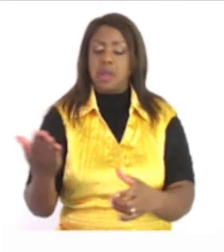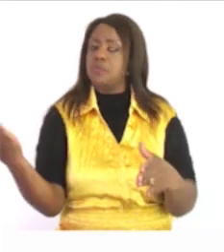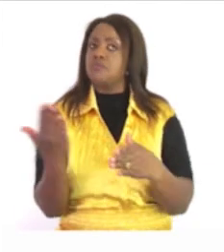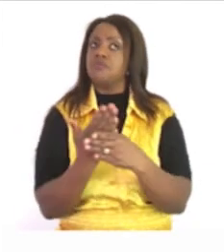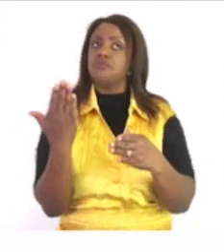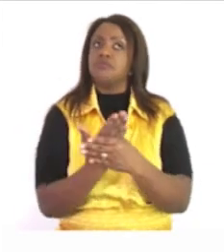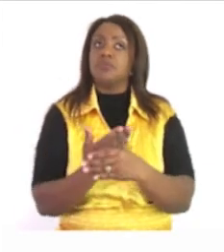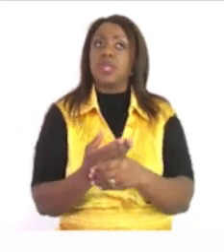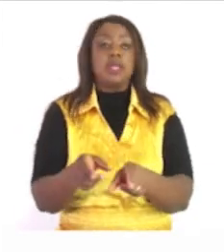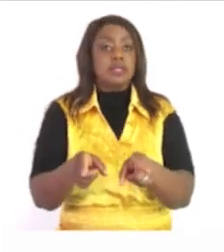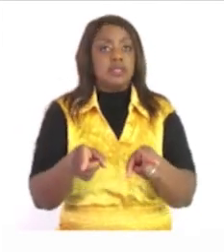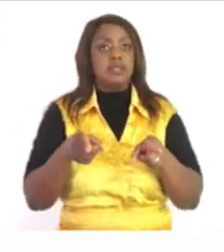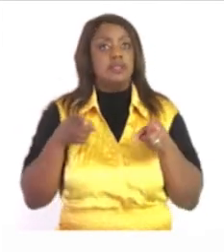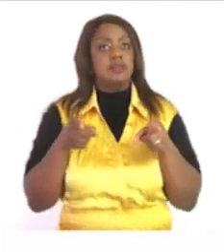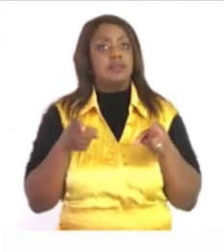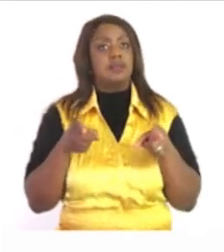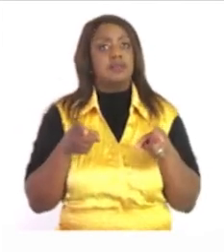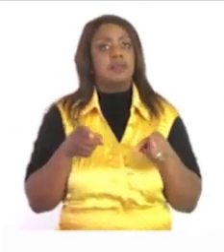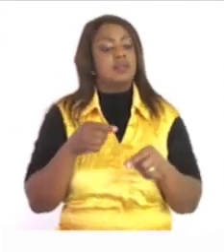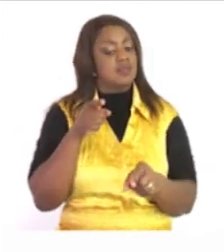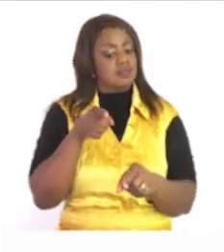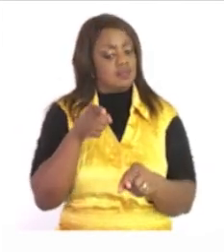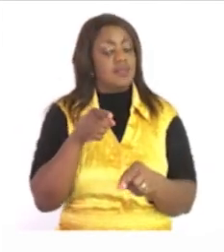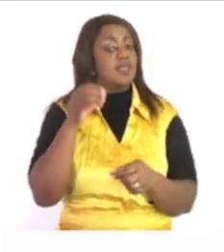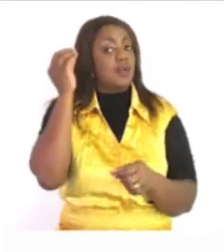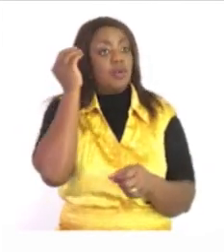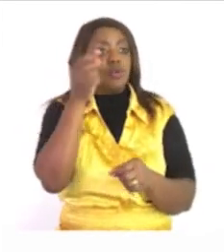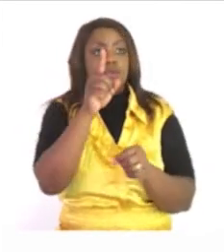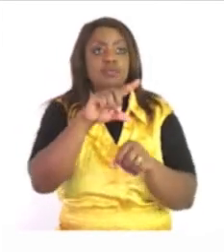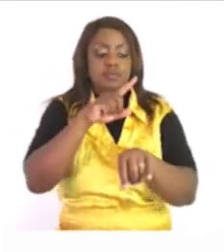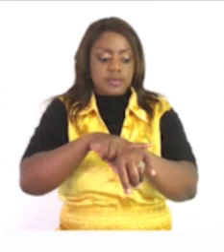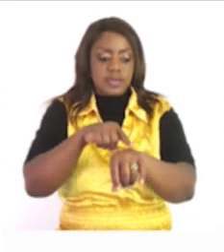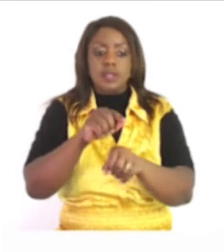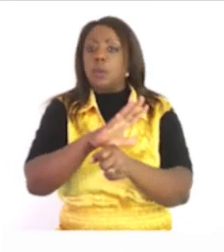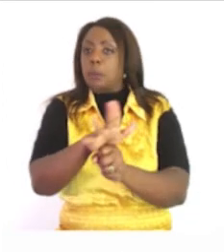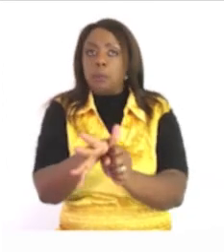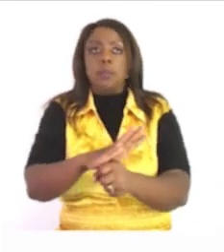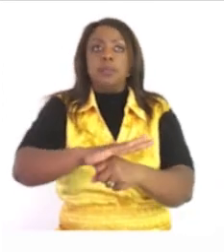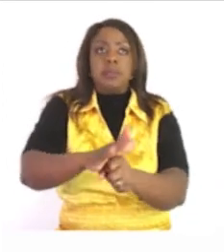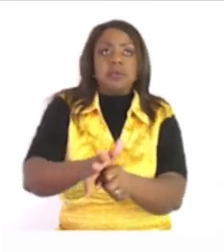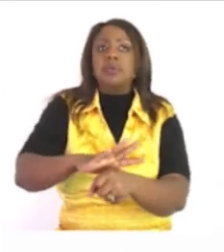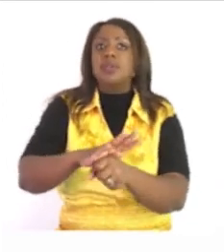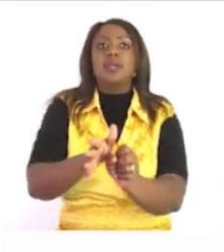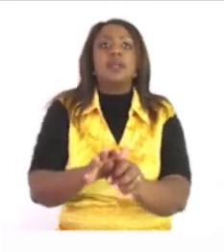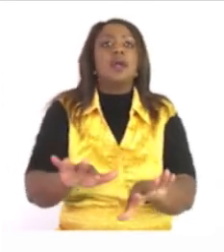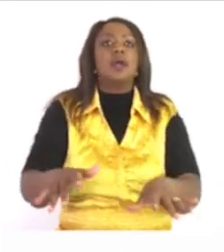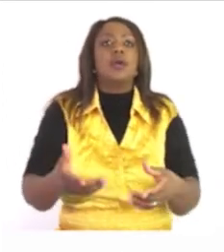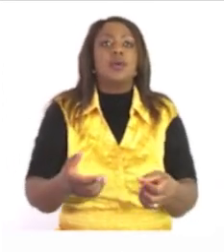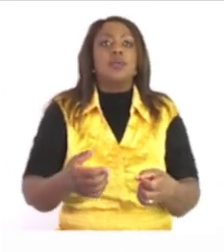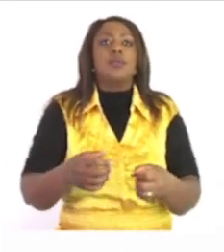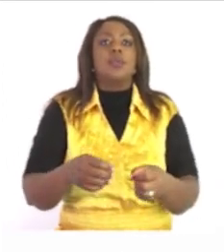with currently. So COVID-19 affects your